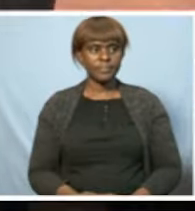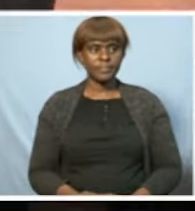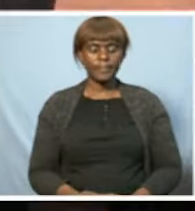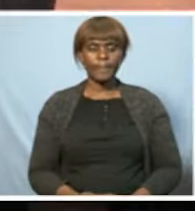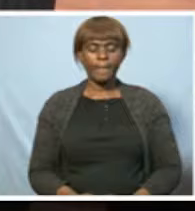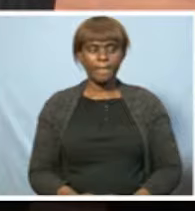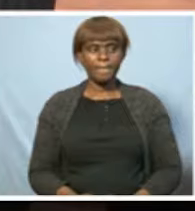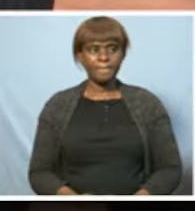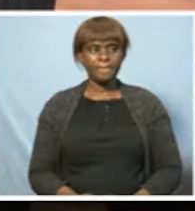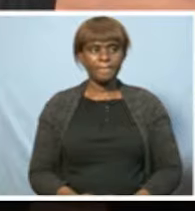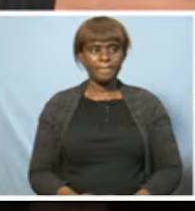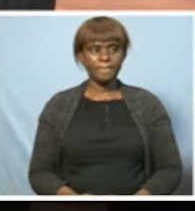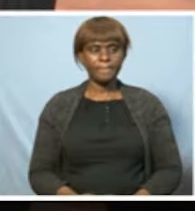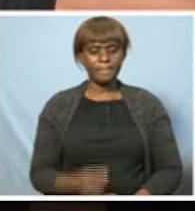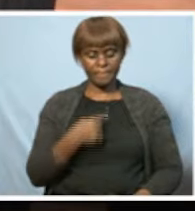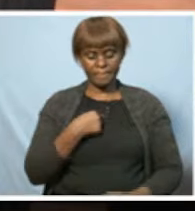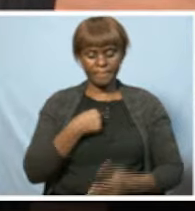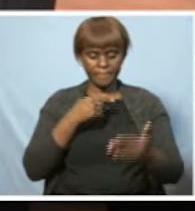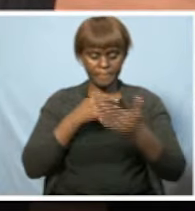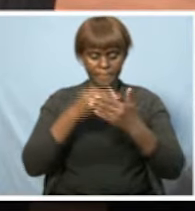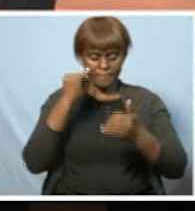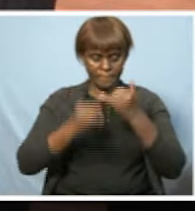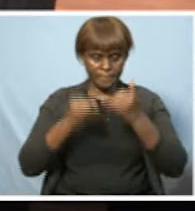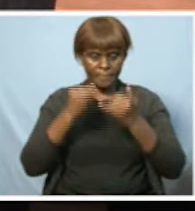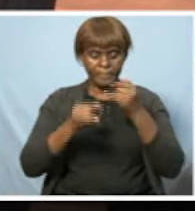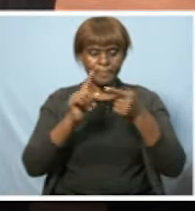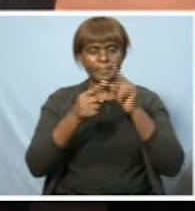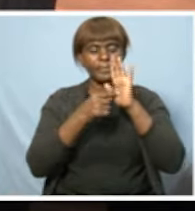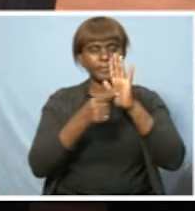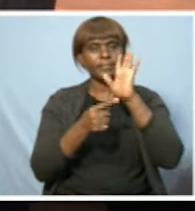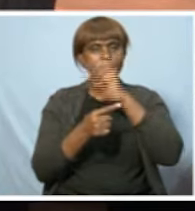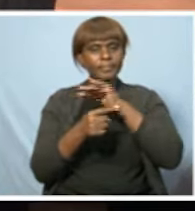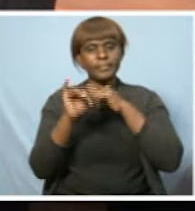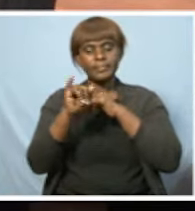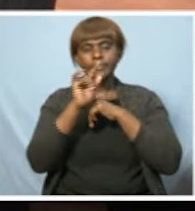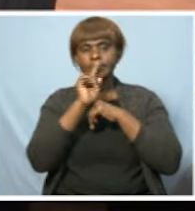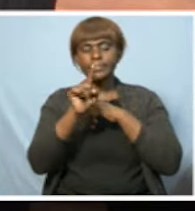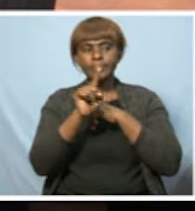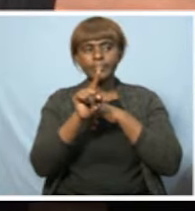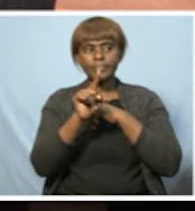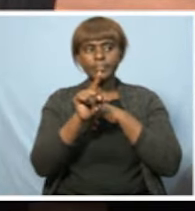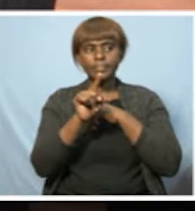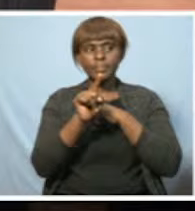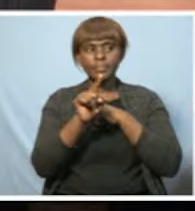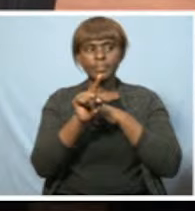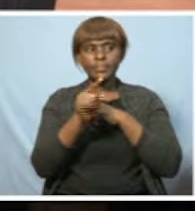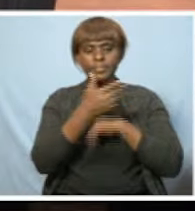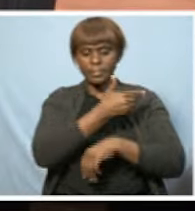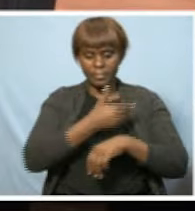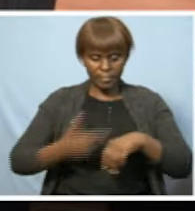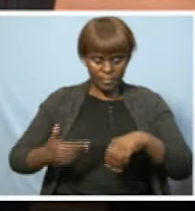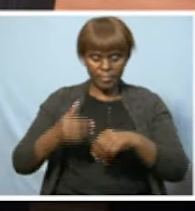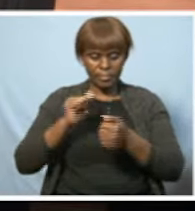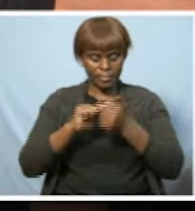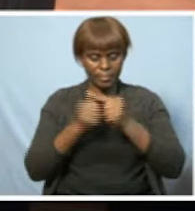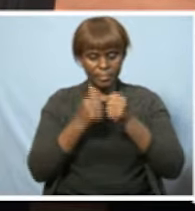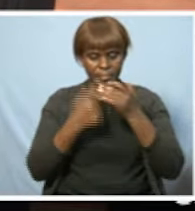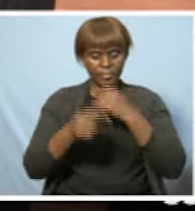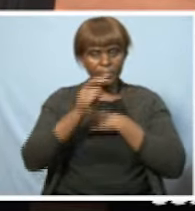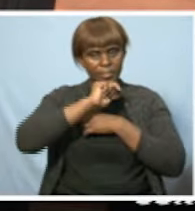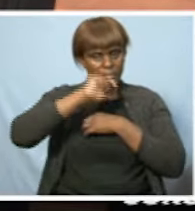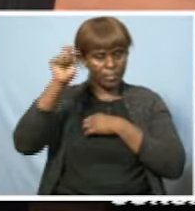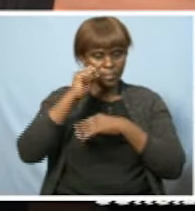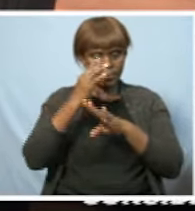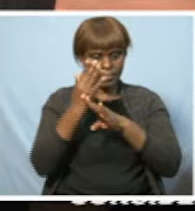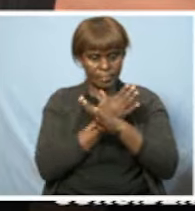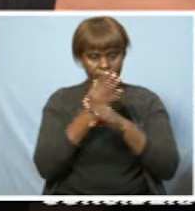I was just about to conclude to indicate that it is a similar query that we raised as well before actually